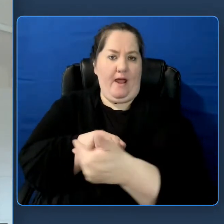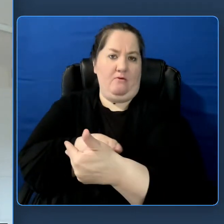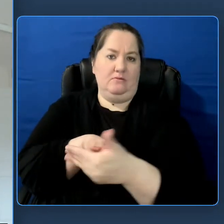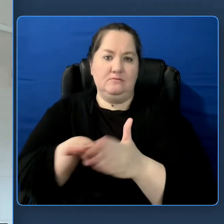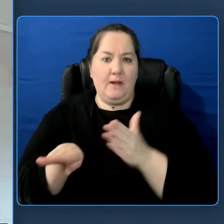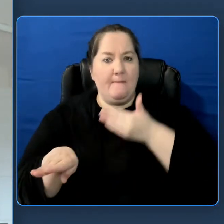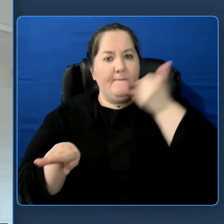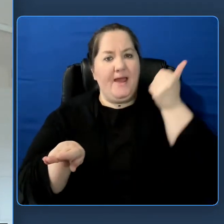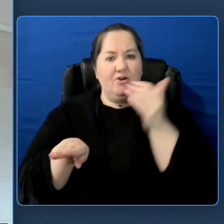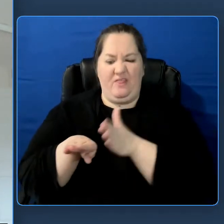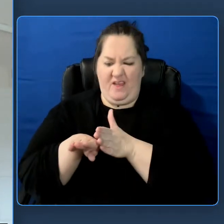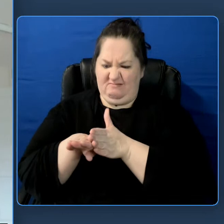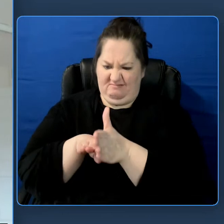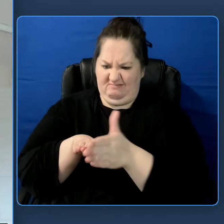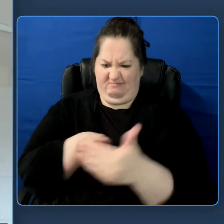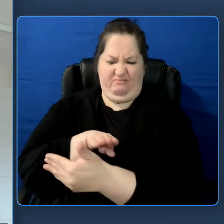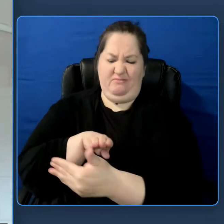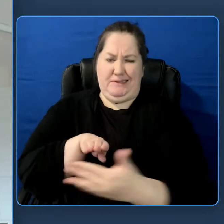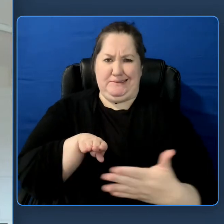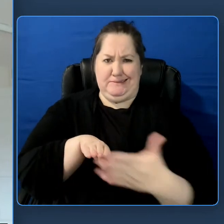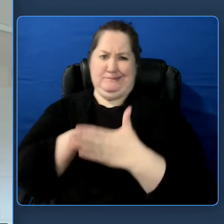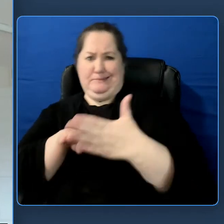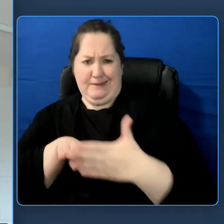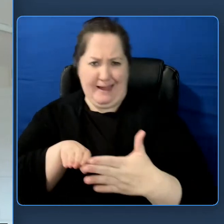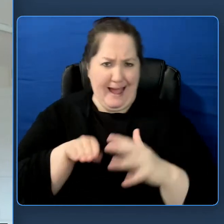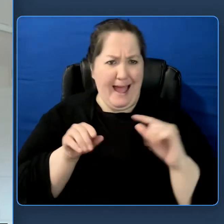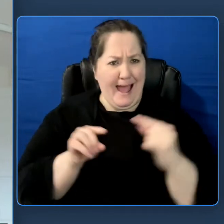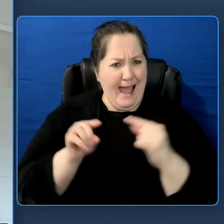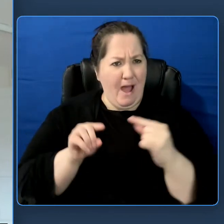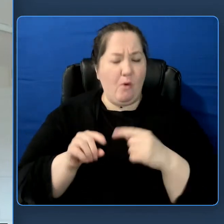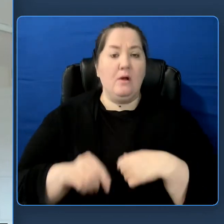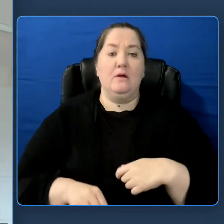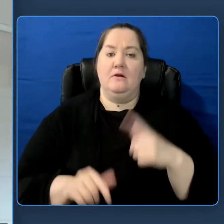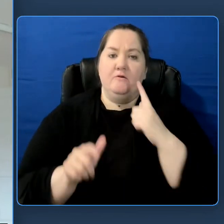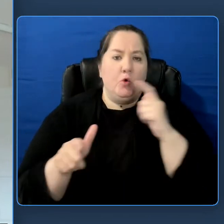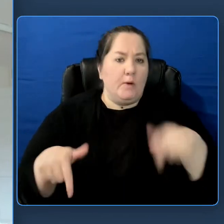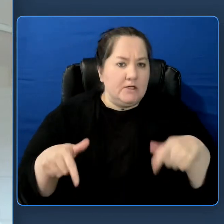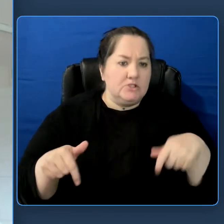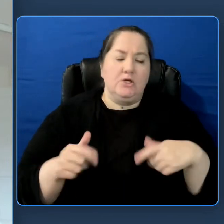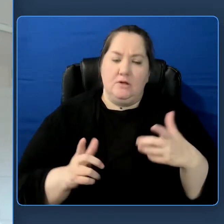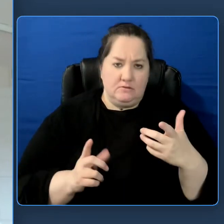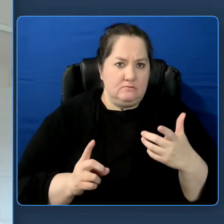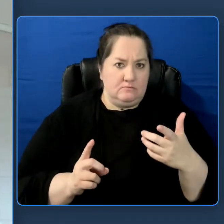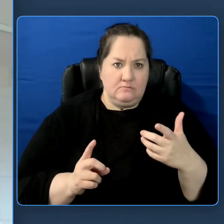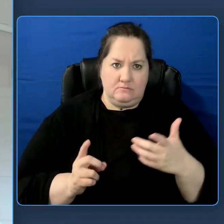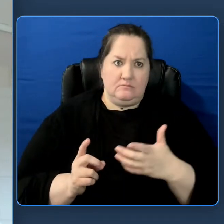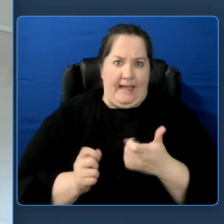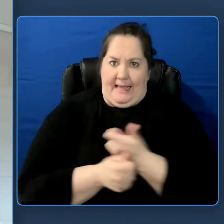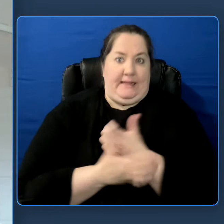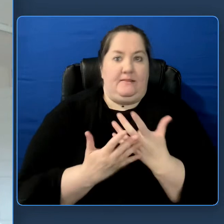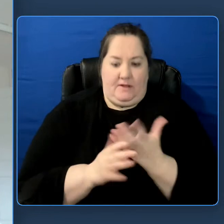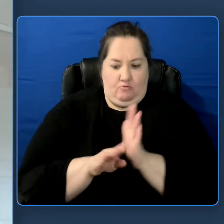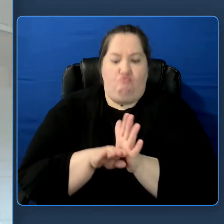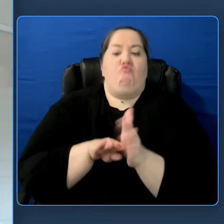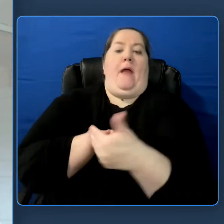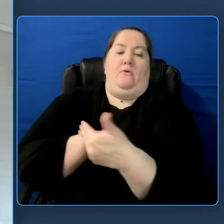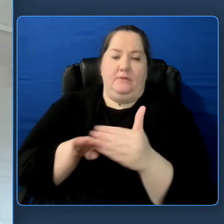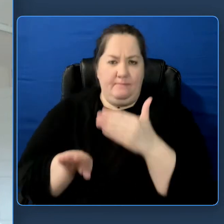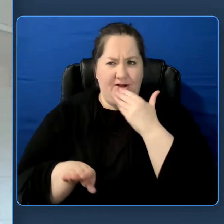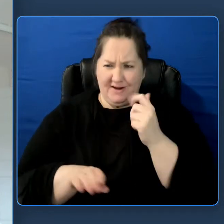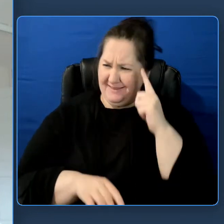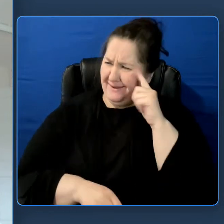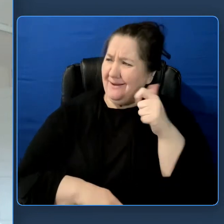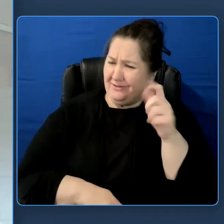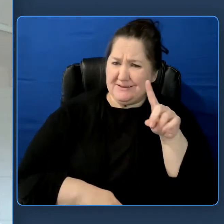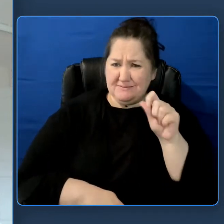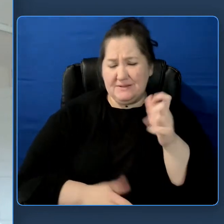that rounded design provides for wheelchair users. And I would guess for other